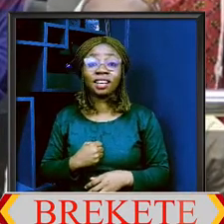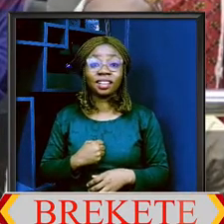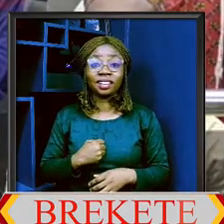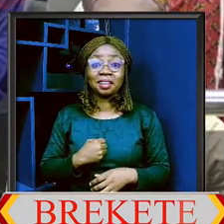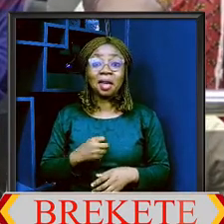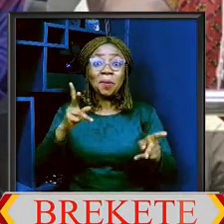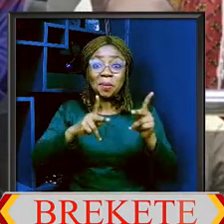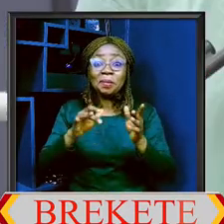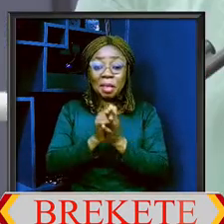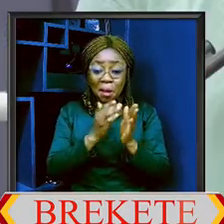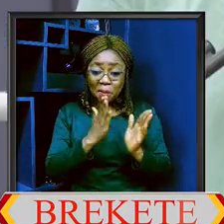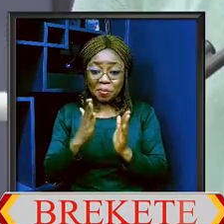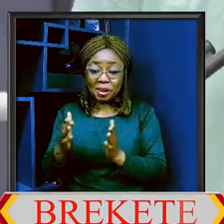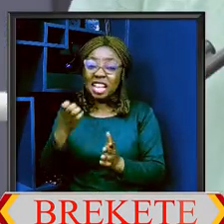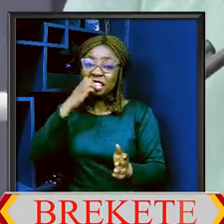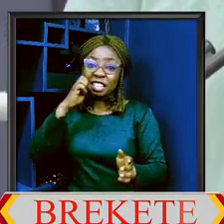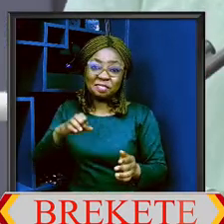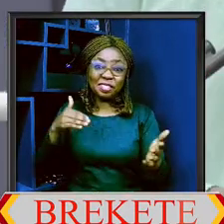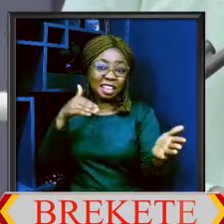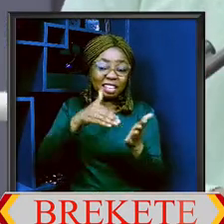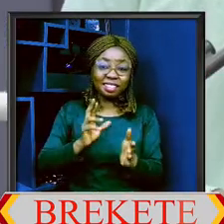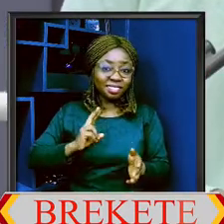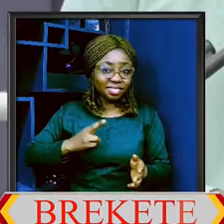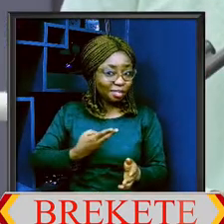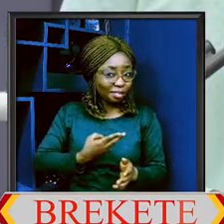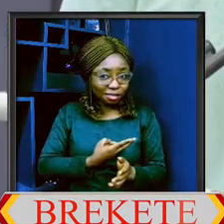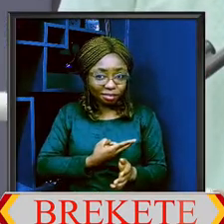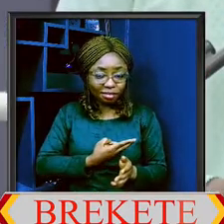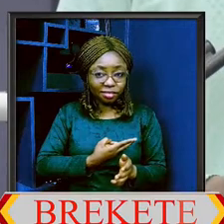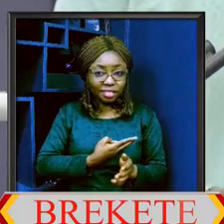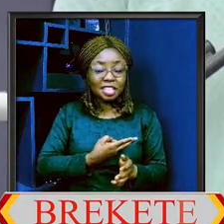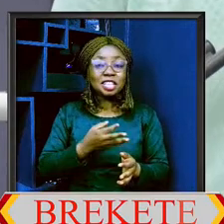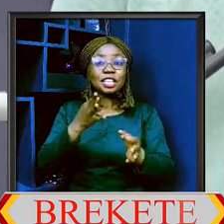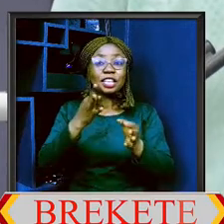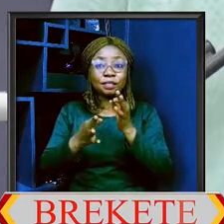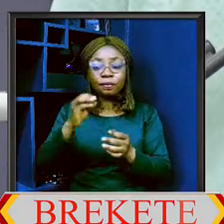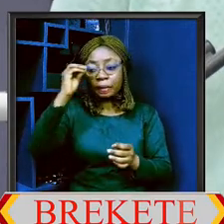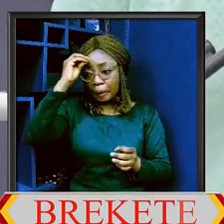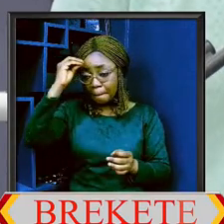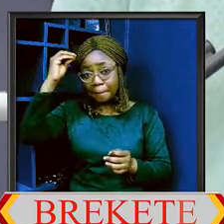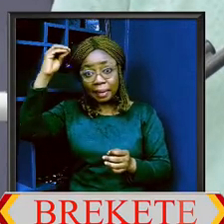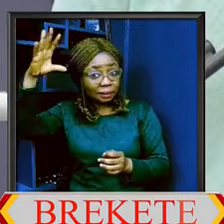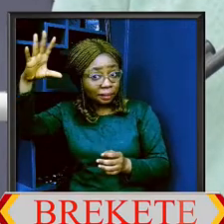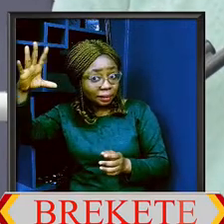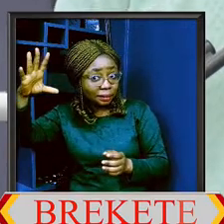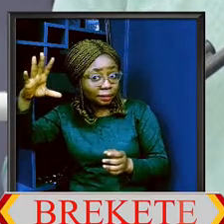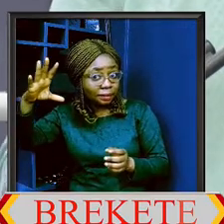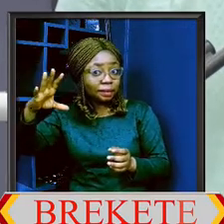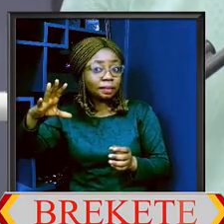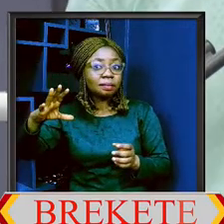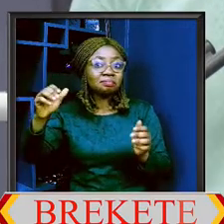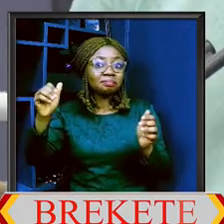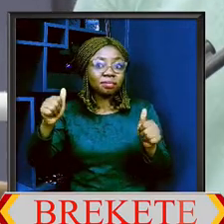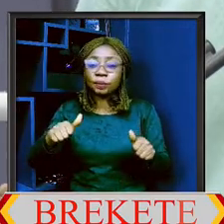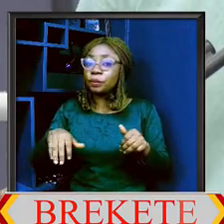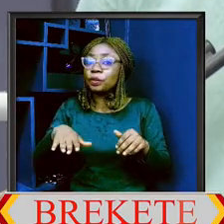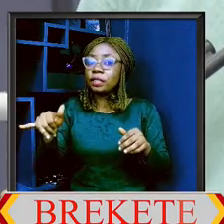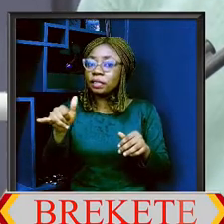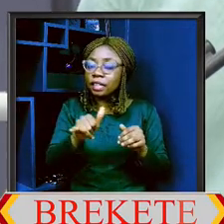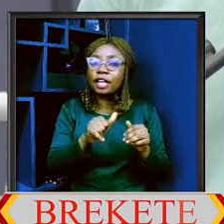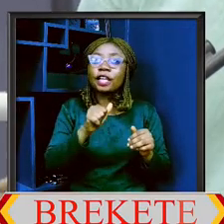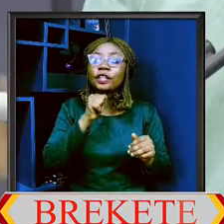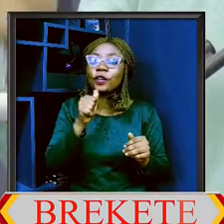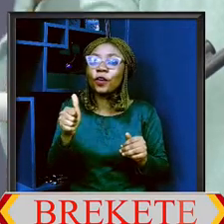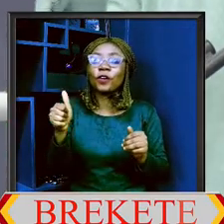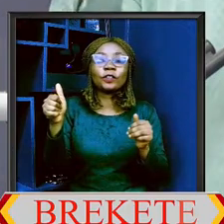they plan evil against us if now men may they not